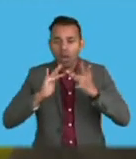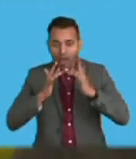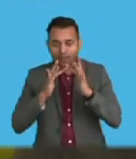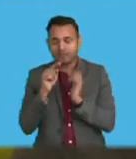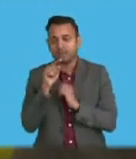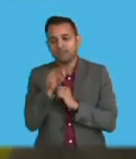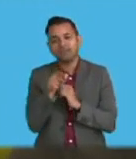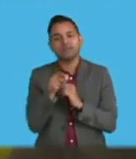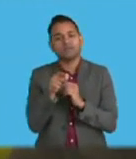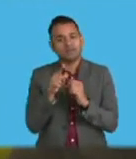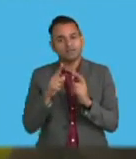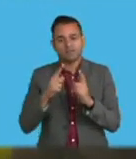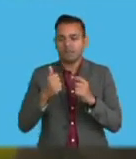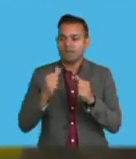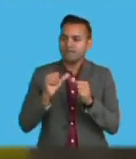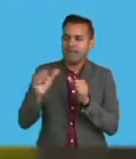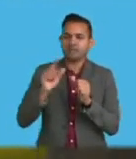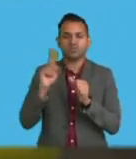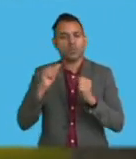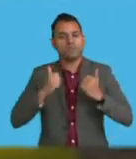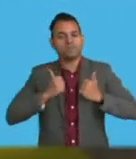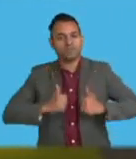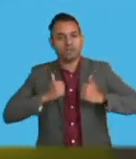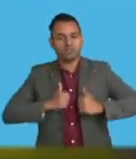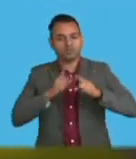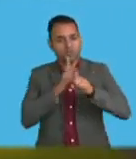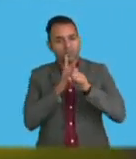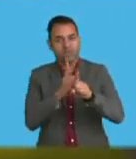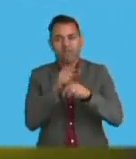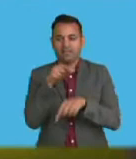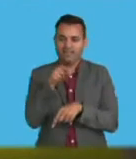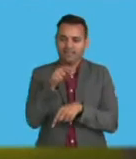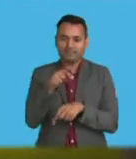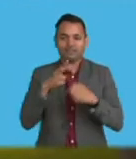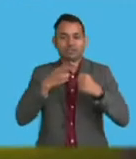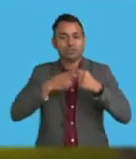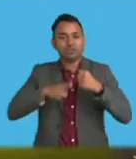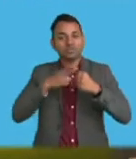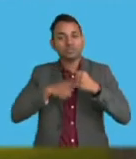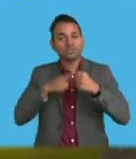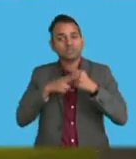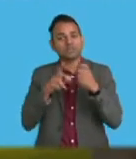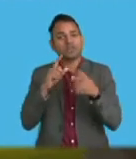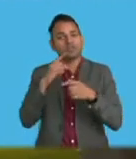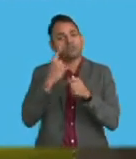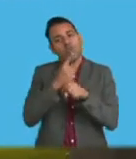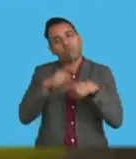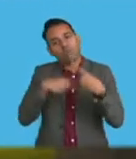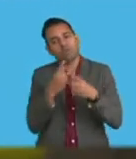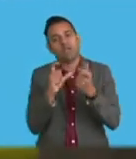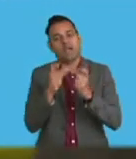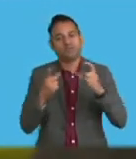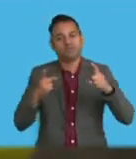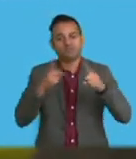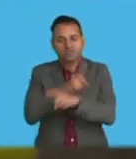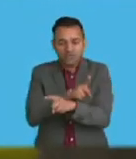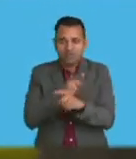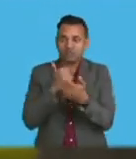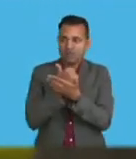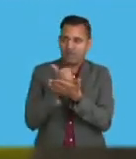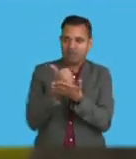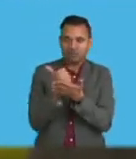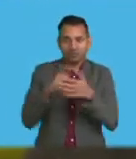and emerging issues in the areas of climate change and disaster risk reduction. The Fiji Action Plan, Madam Speaker, also calls